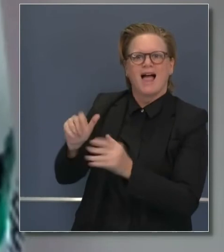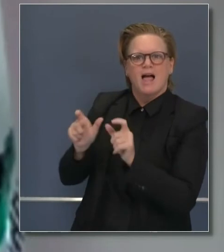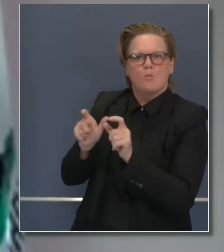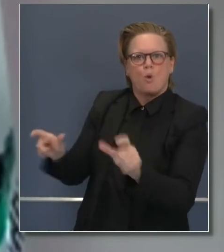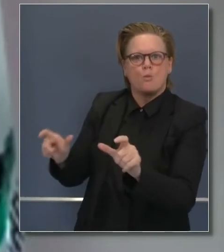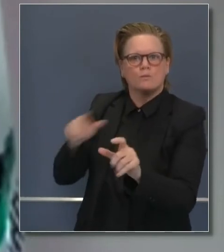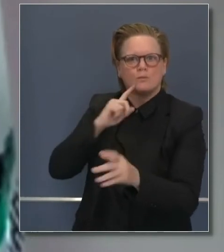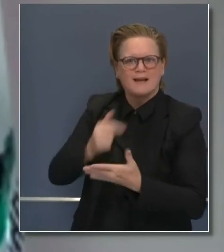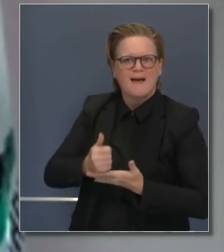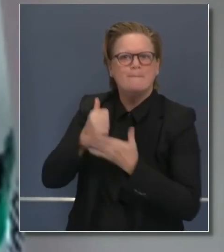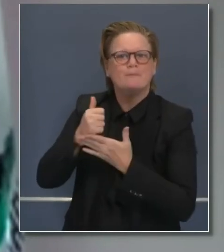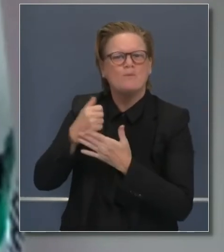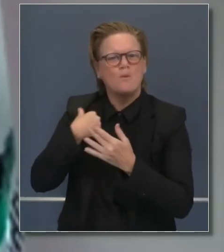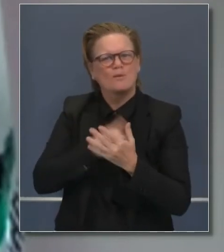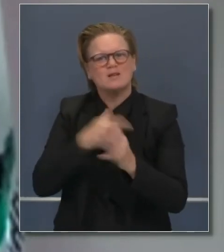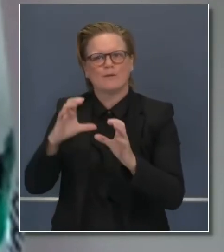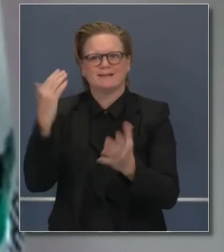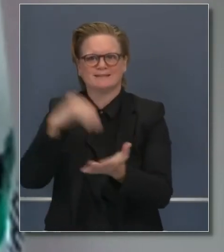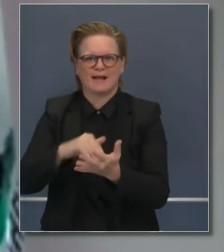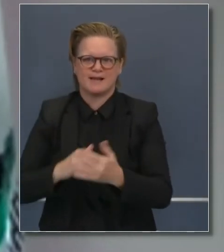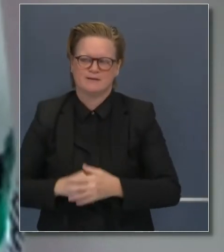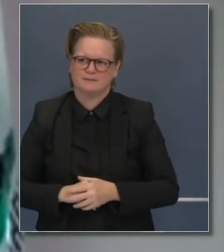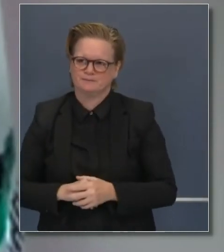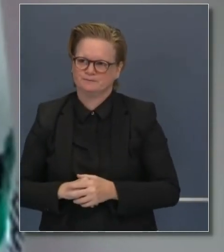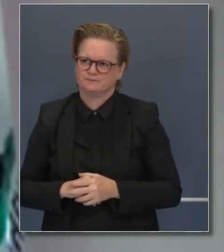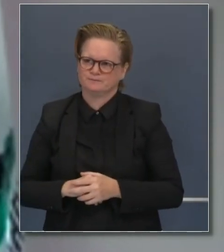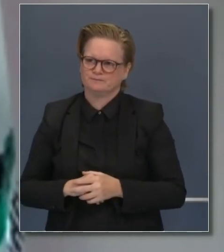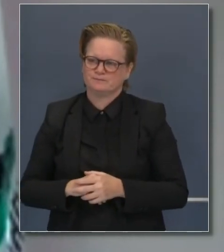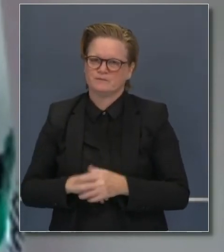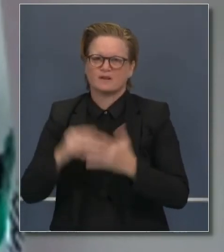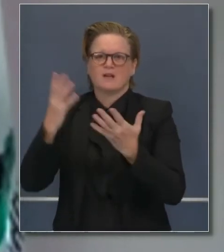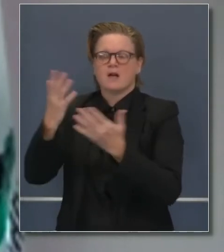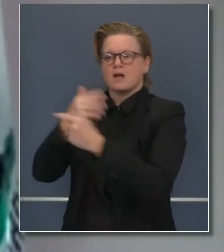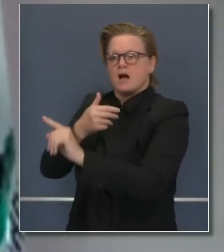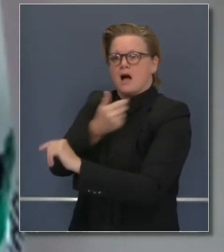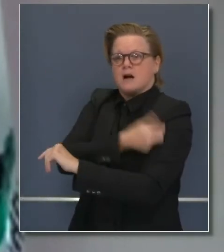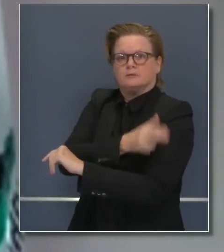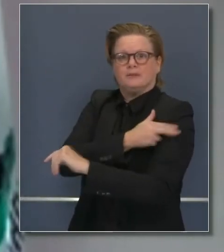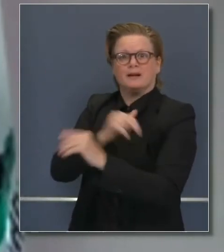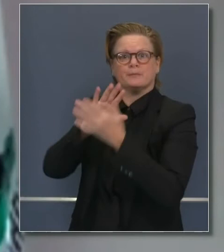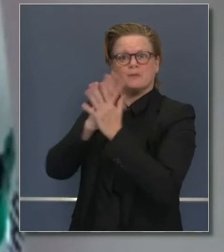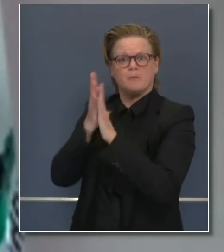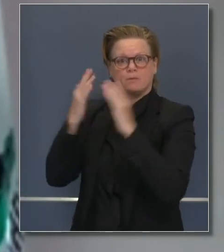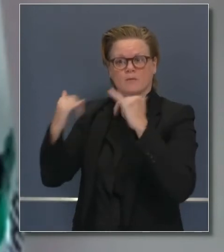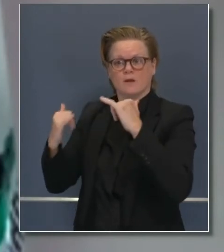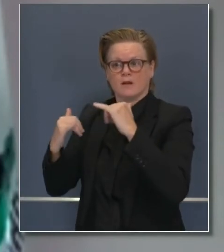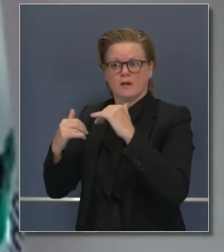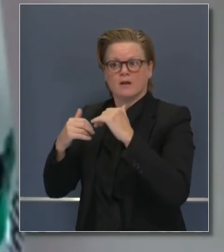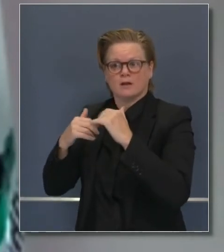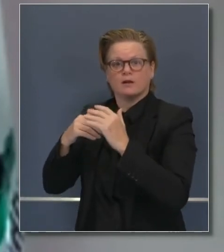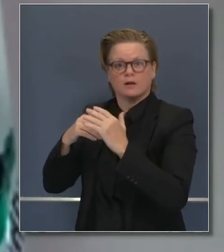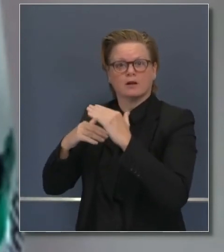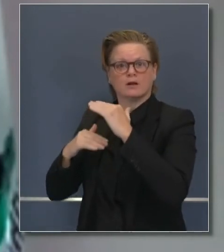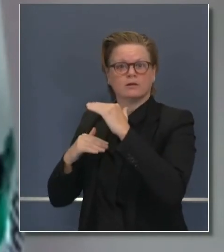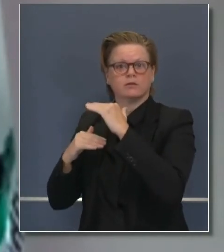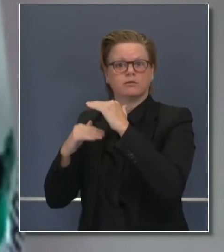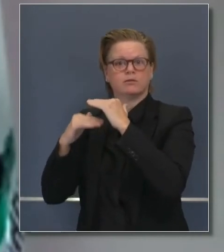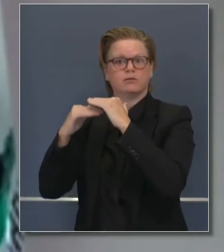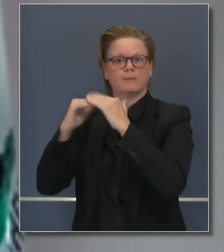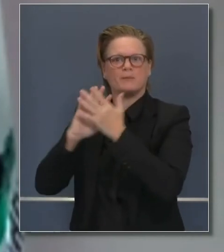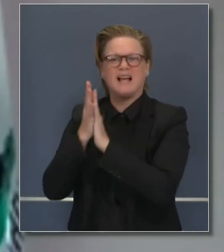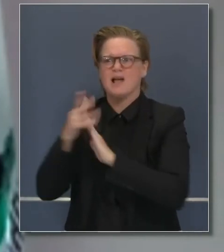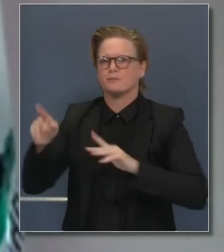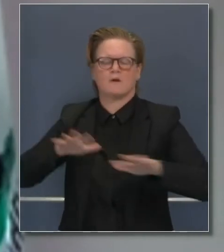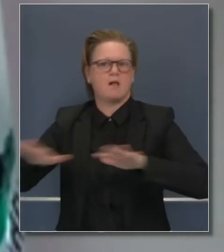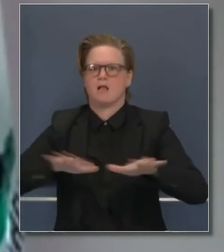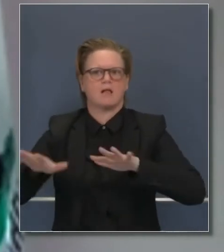that the hospital system is vulnerable in a way that, frankly, California can do better than that. So that's